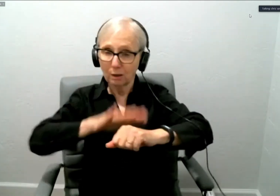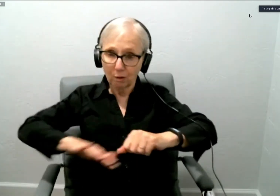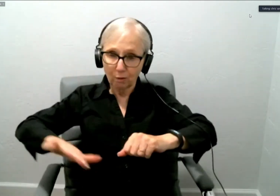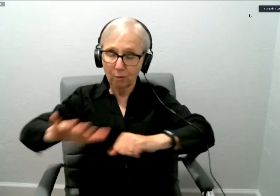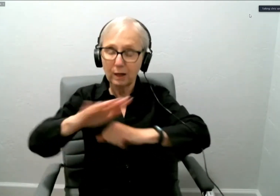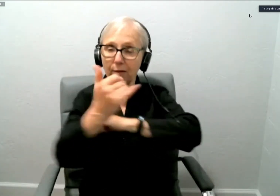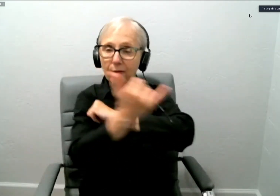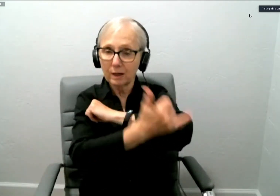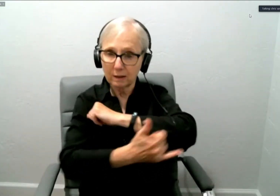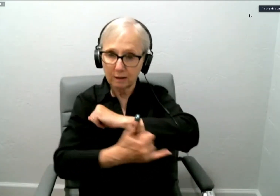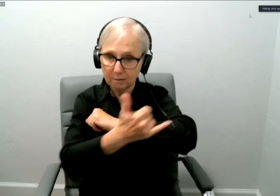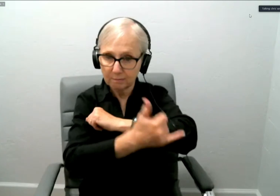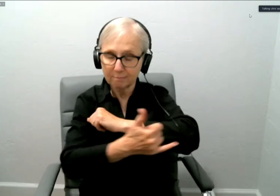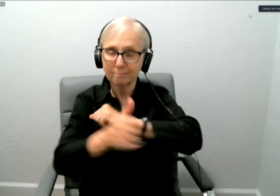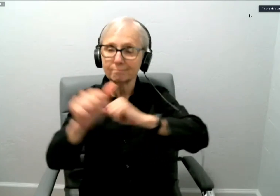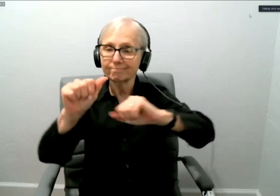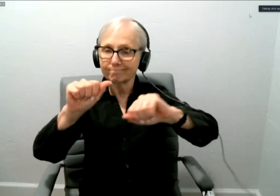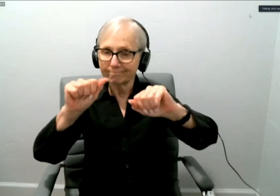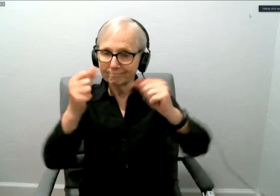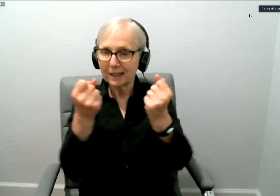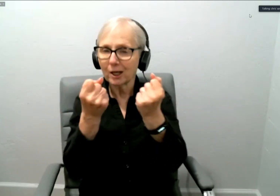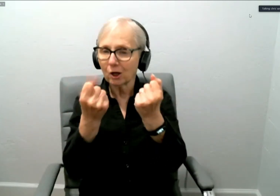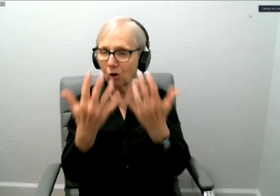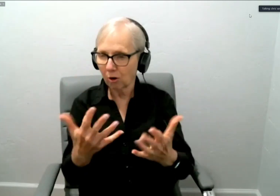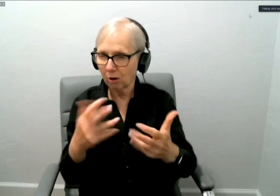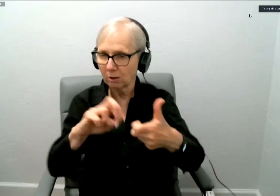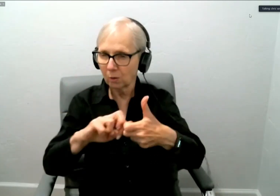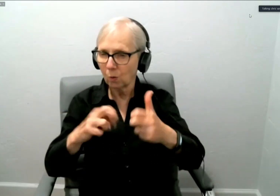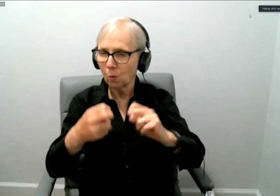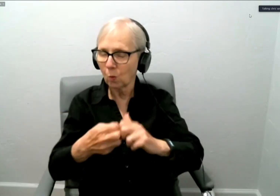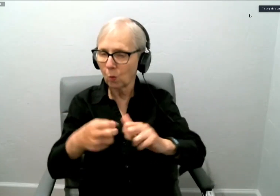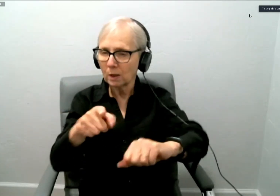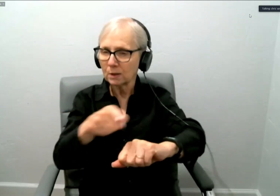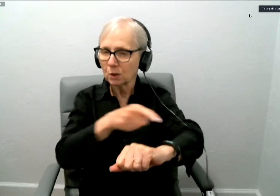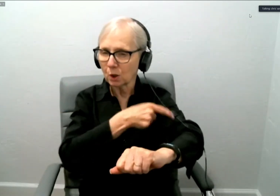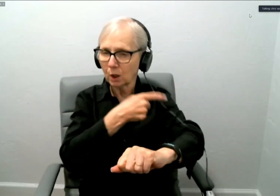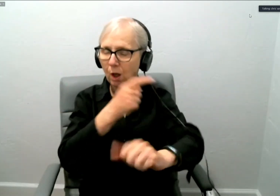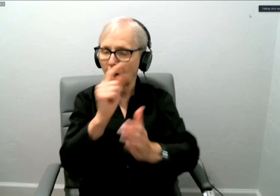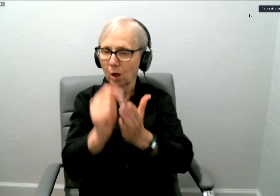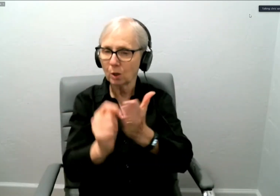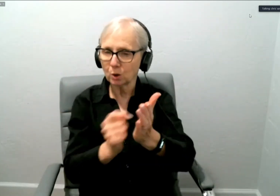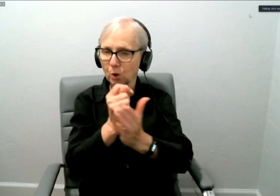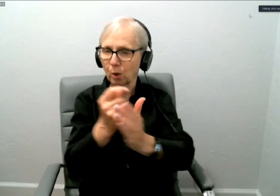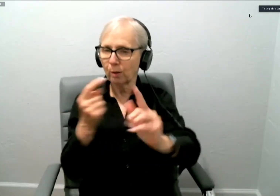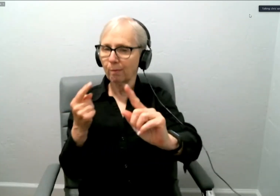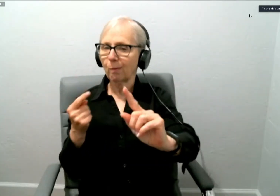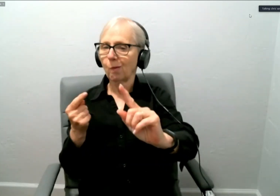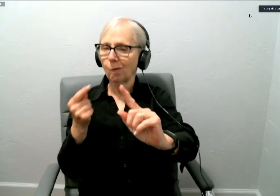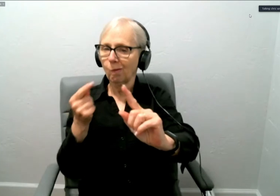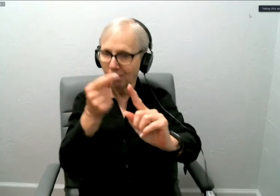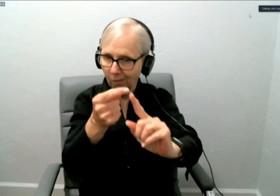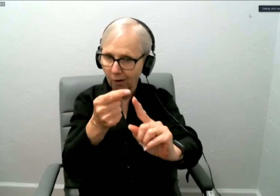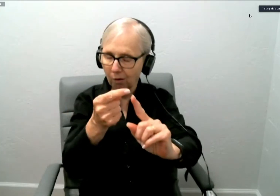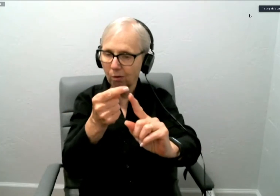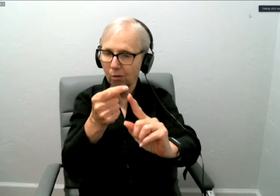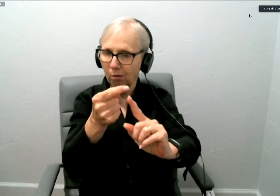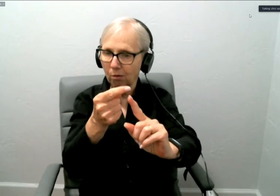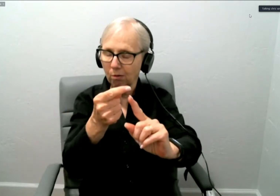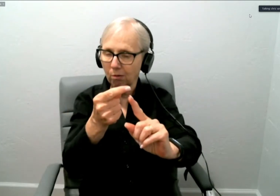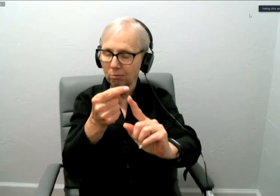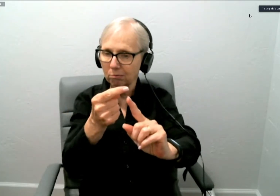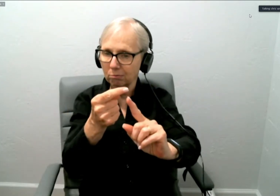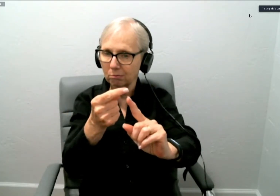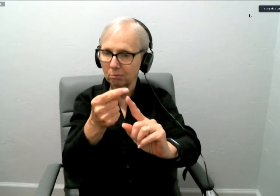can potentially be very problematic. What's the long-term goal here, minus just letting the virus do